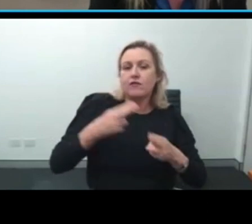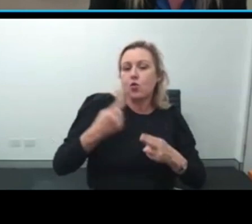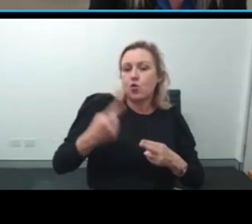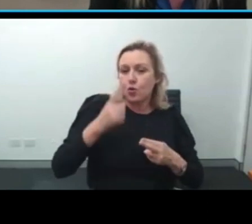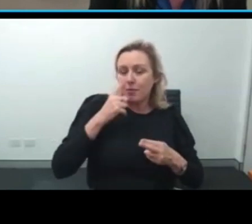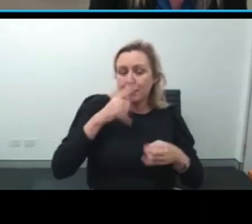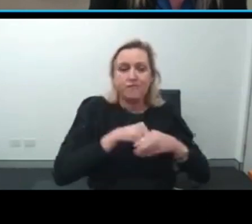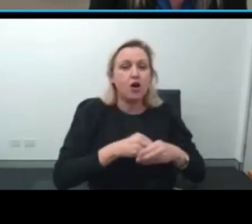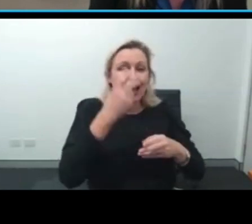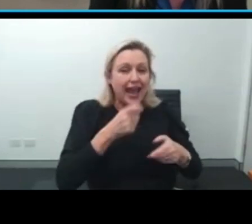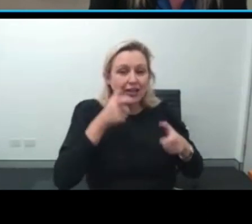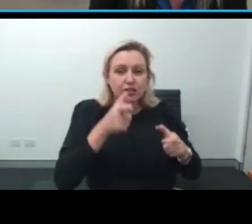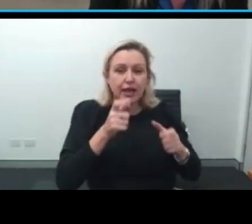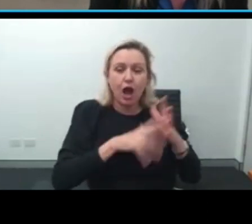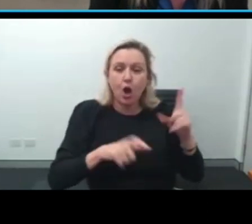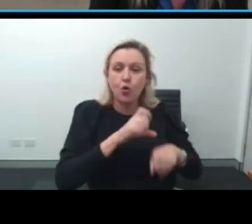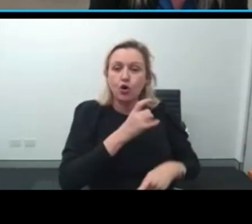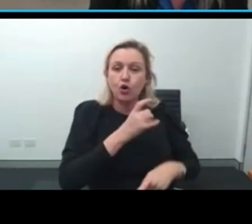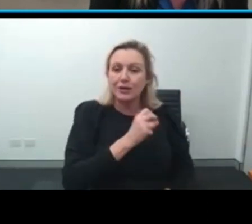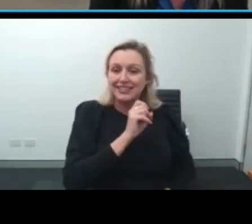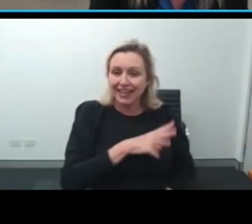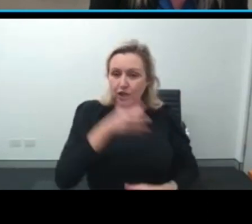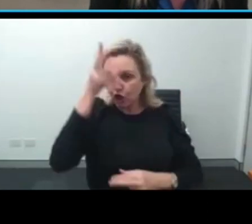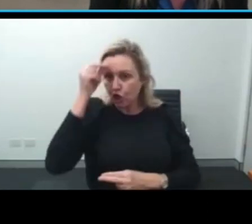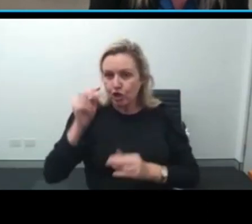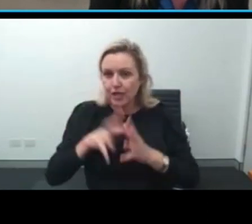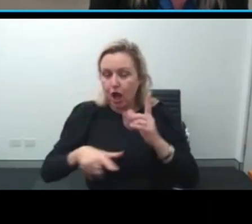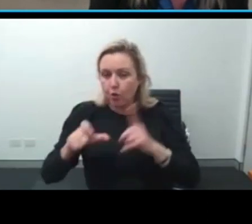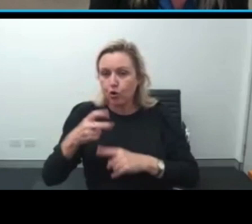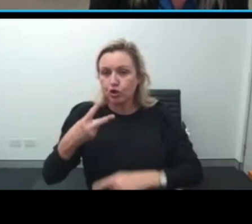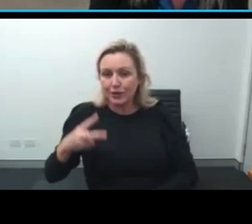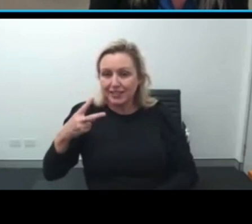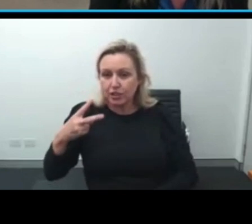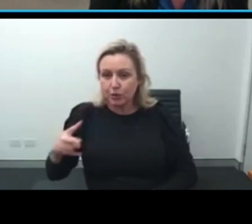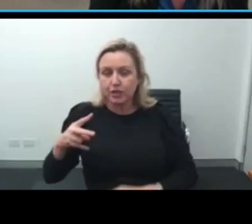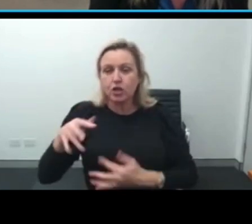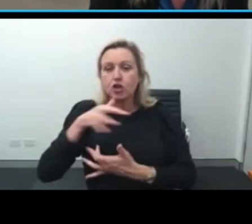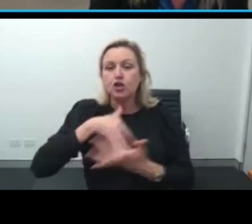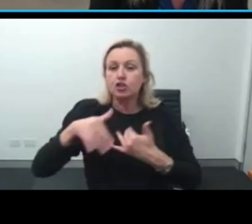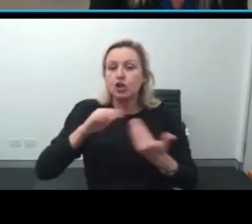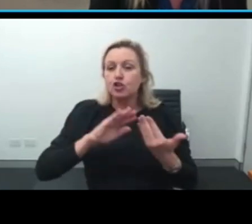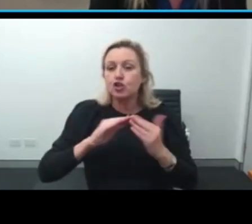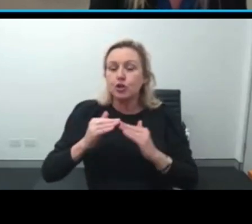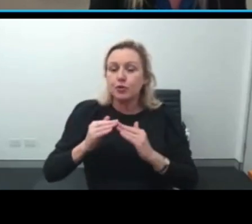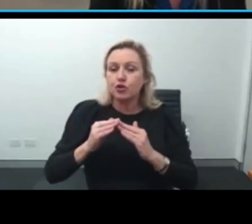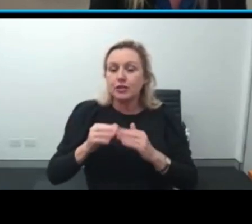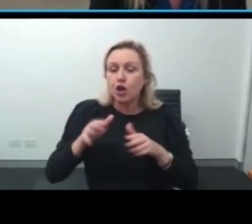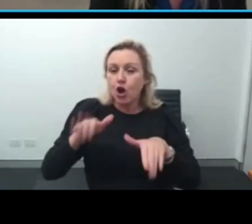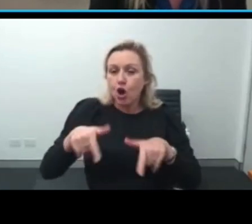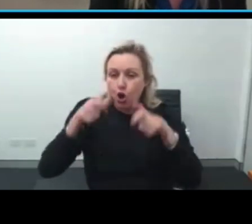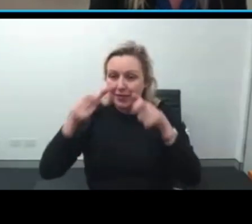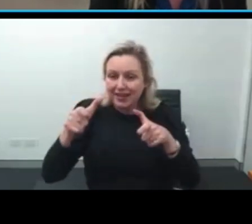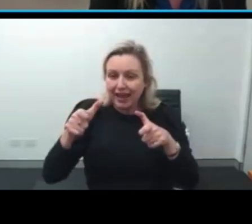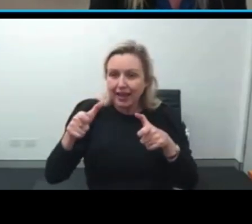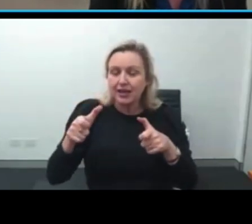Aged Care Award 2010, the Nurses Award 2020, and the Social Community and Home Care and Disability Services Industry Award